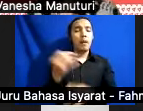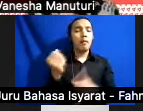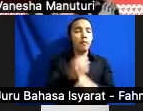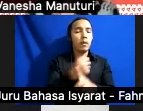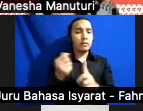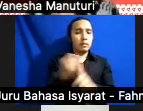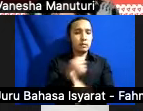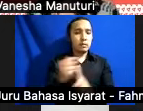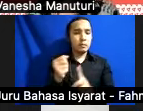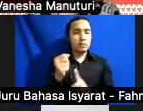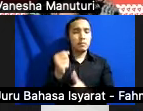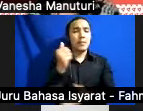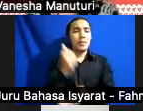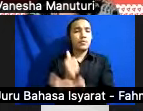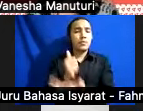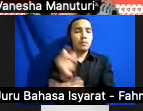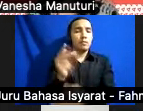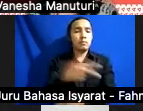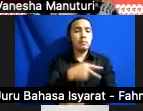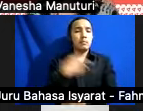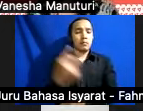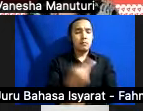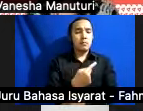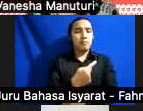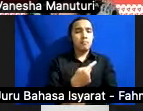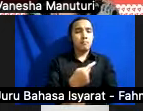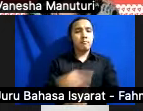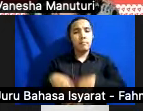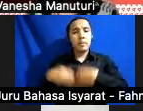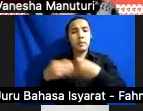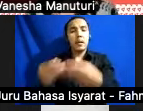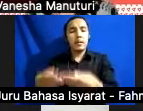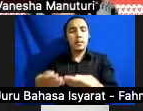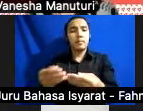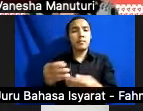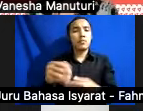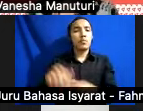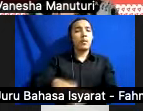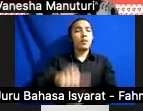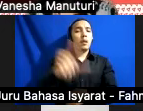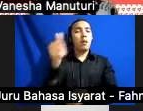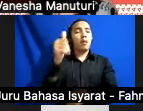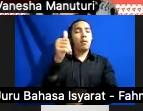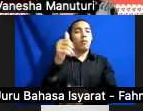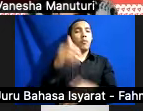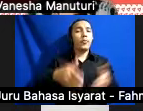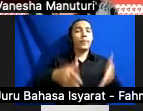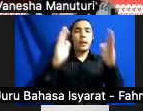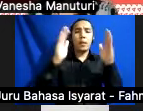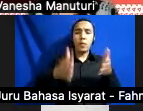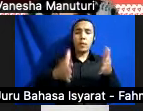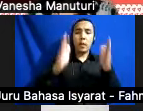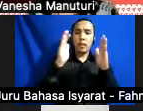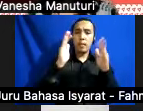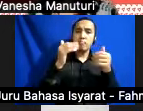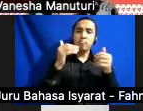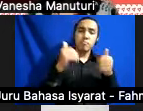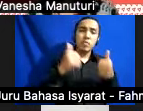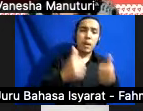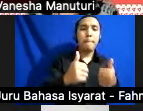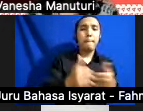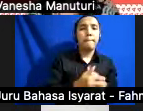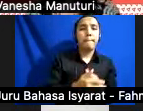some of the advocacy materials that we have prepared, so that these hotels are ready to accommodate our friends with disabilities in